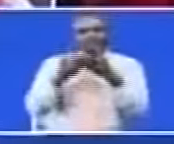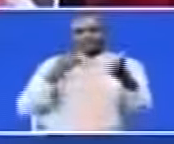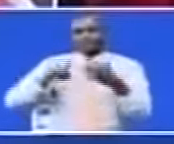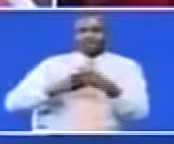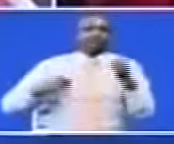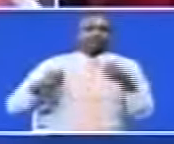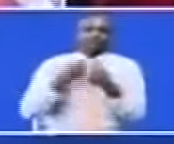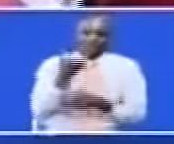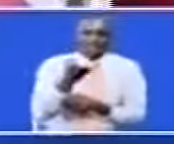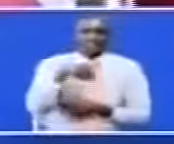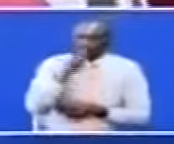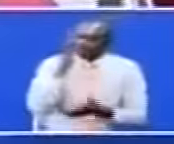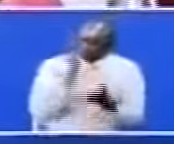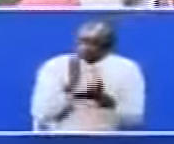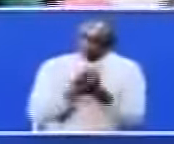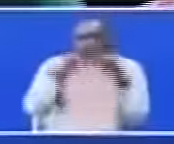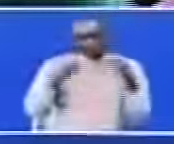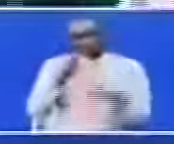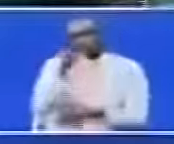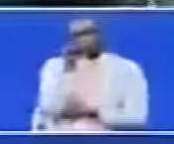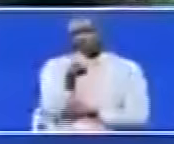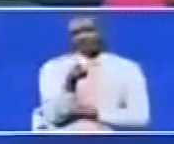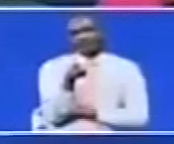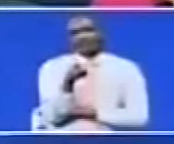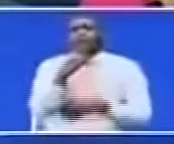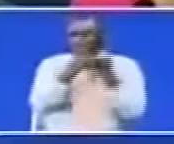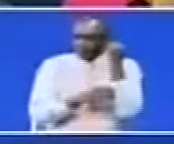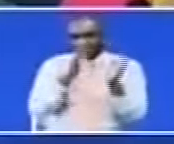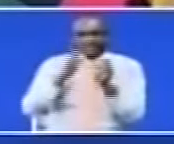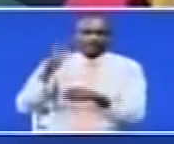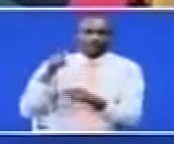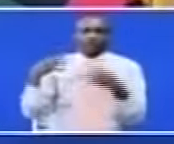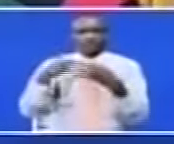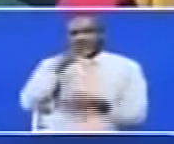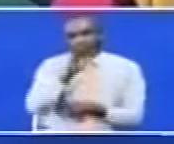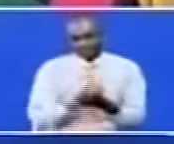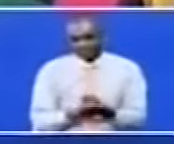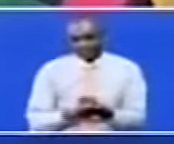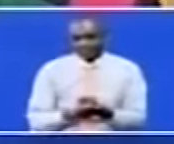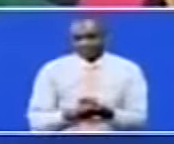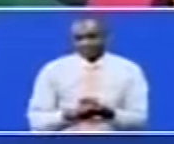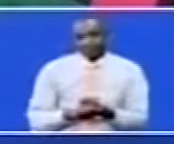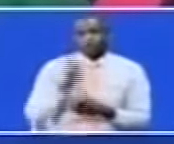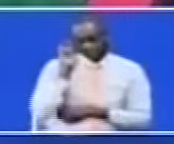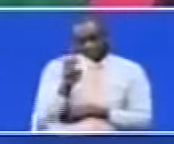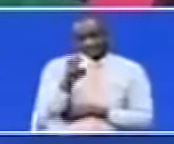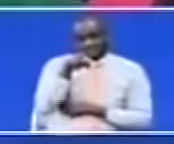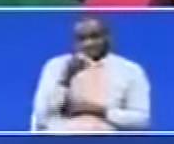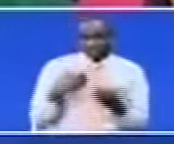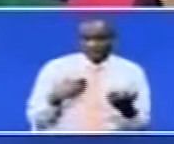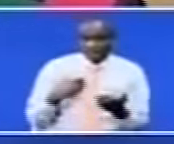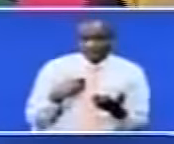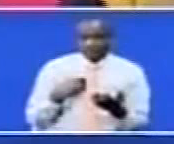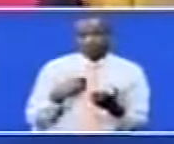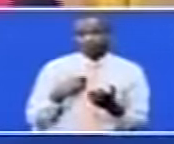kickoff, and they paid dearly for the federation and government's poor planning. It's not ideal preparation. You can see that in the first 10 minutes we